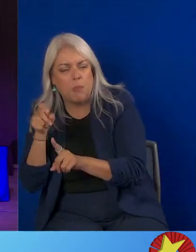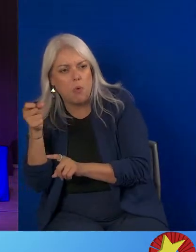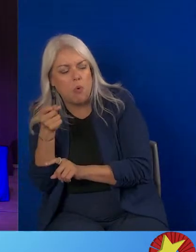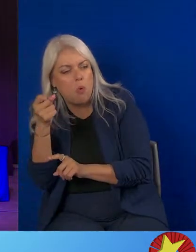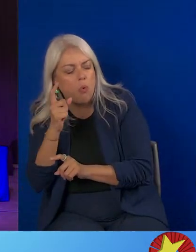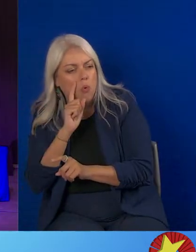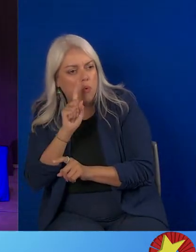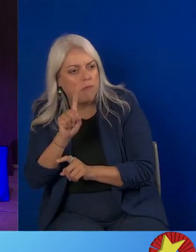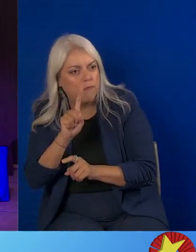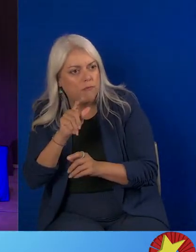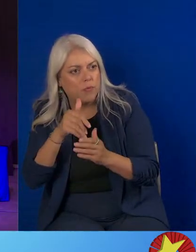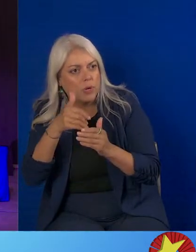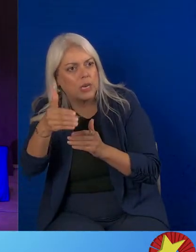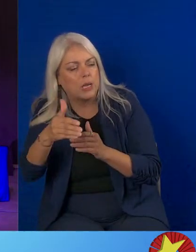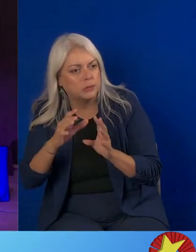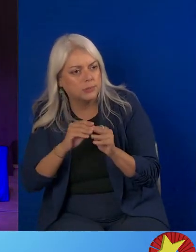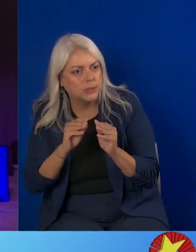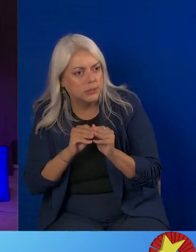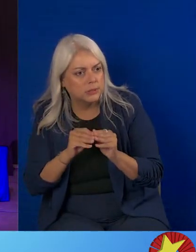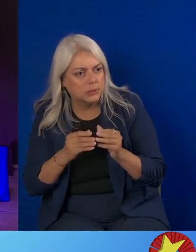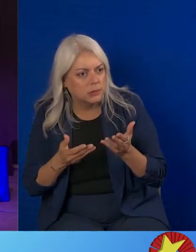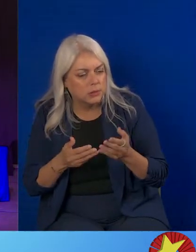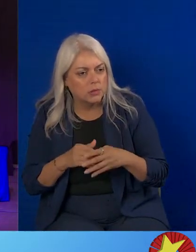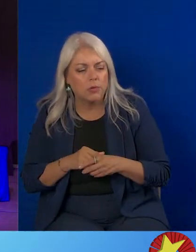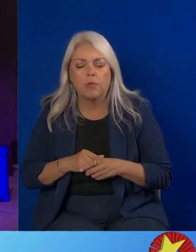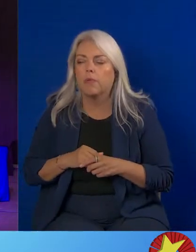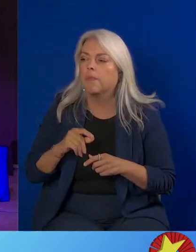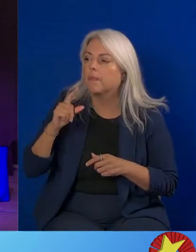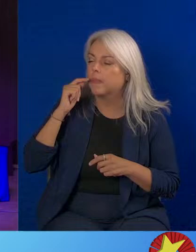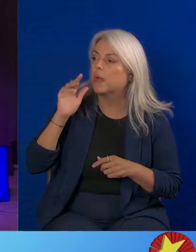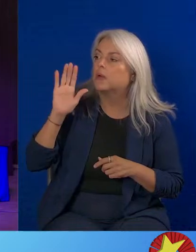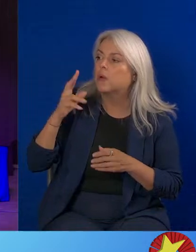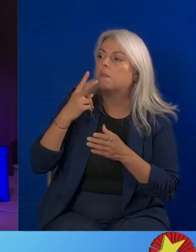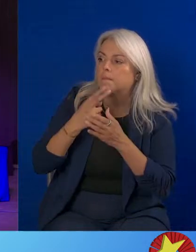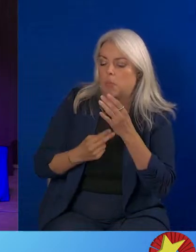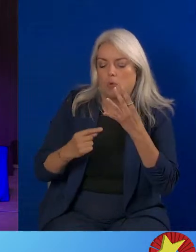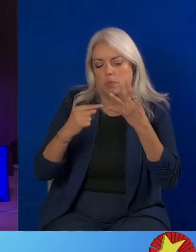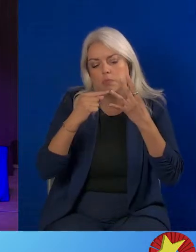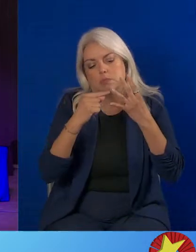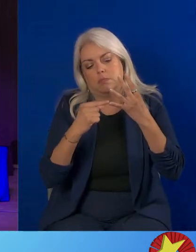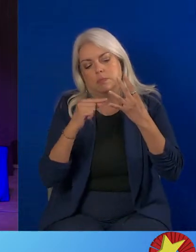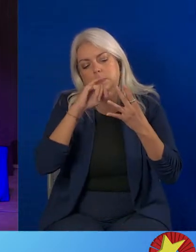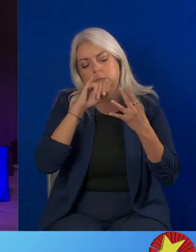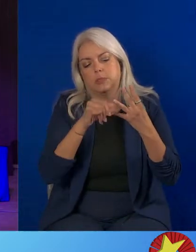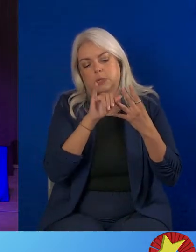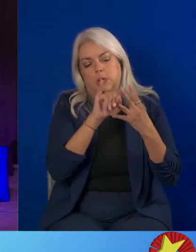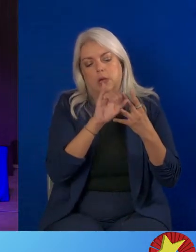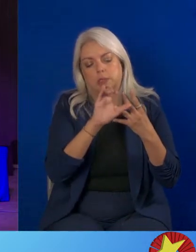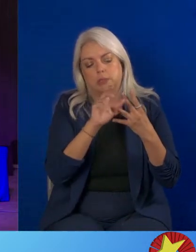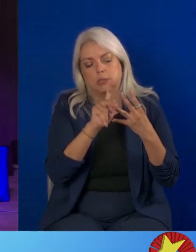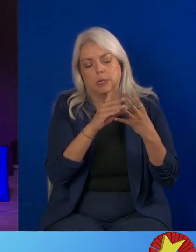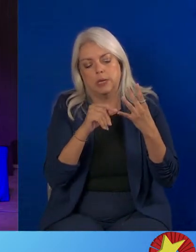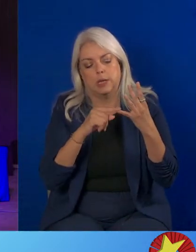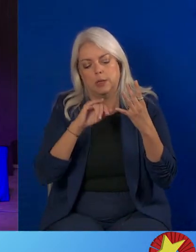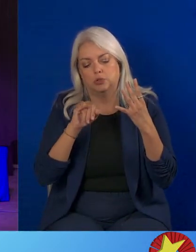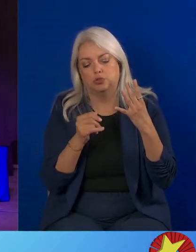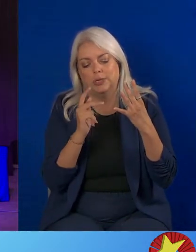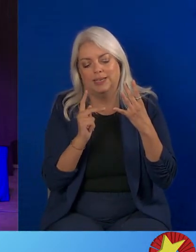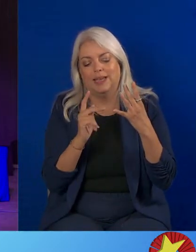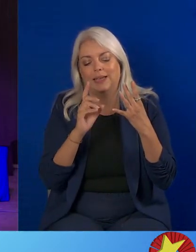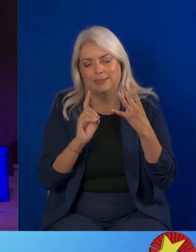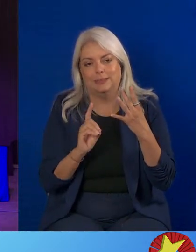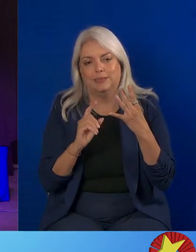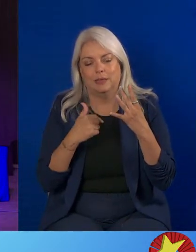for the second read. This bill, there would be both policy JICK and JKD. There's a lot